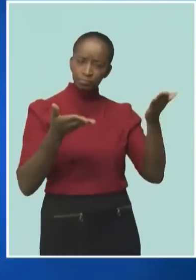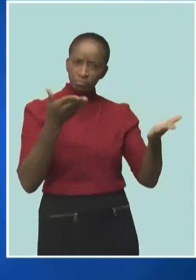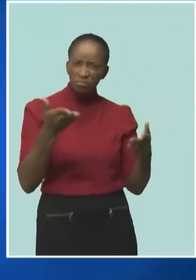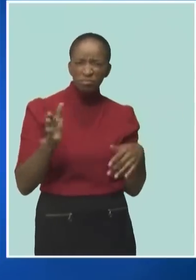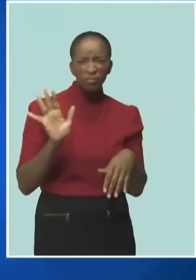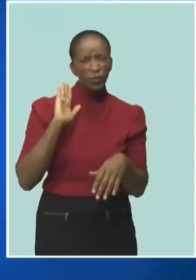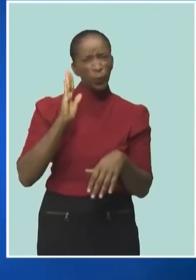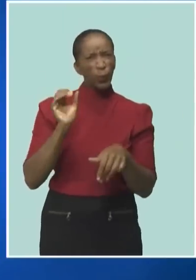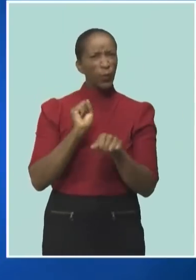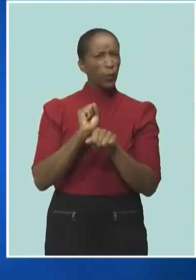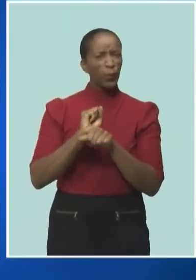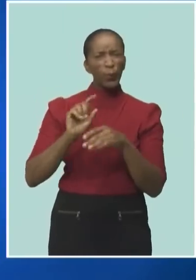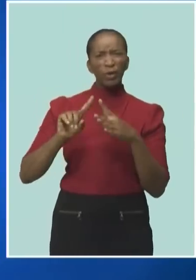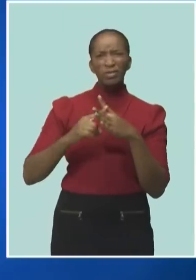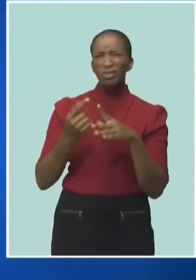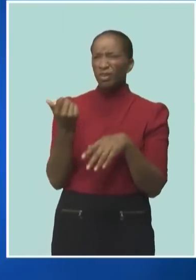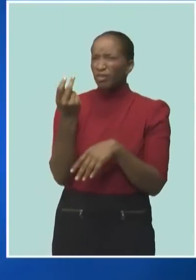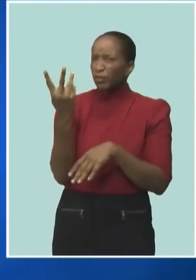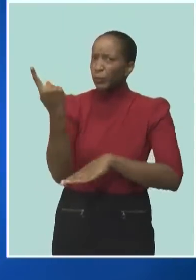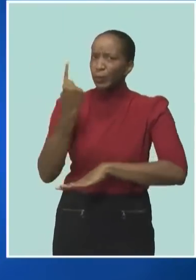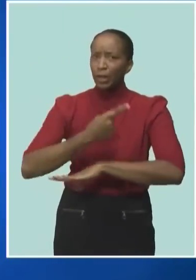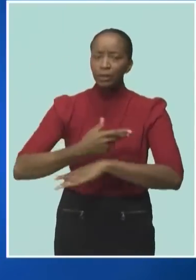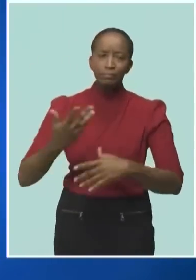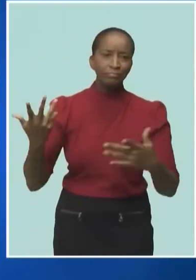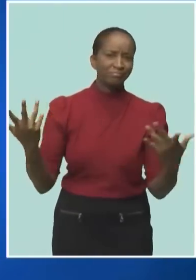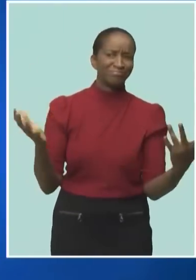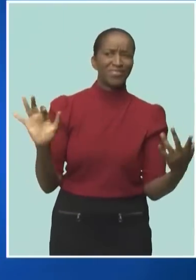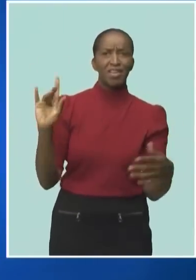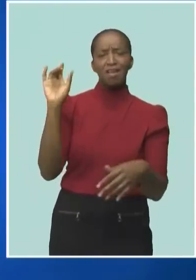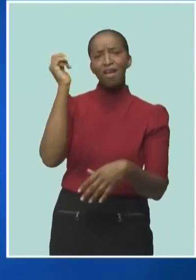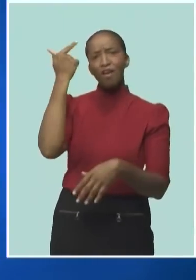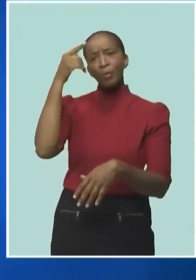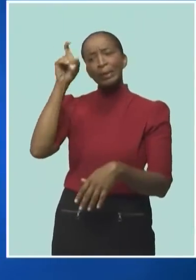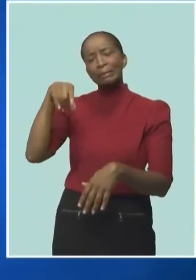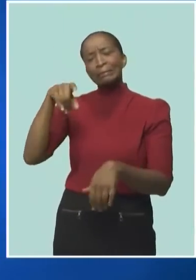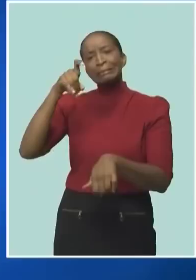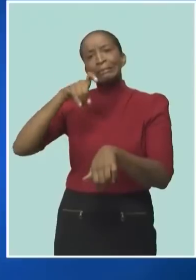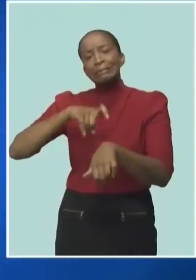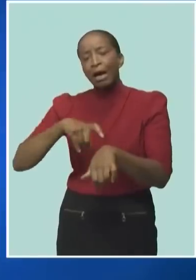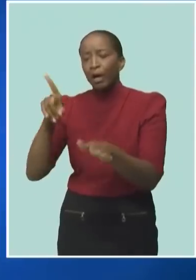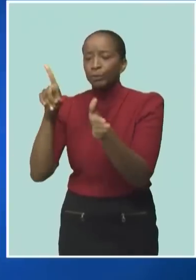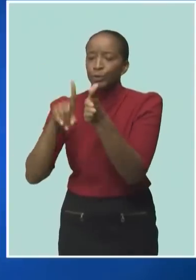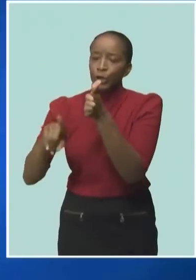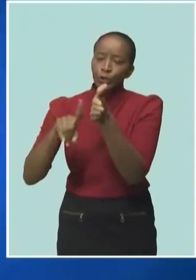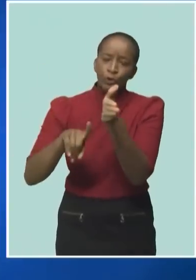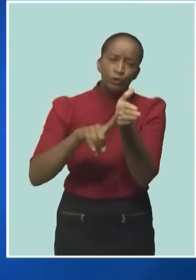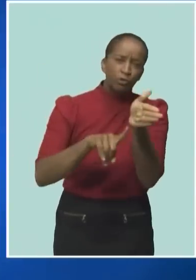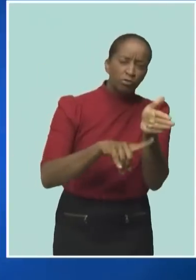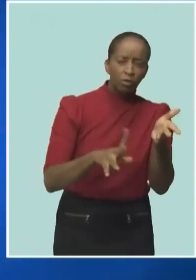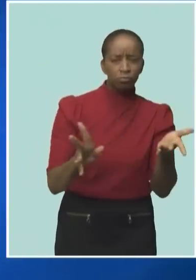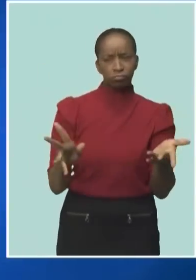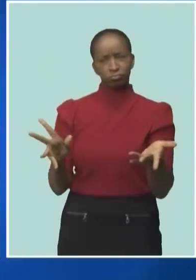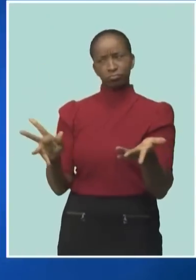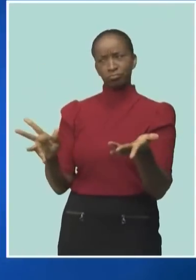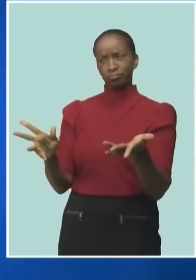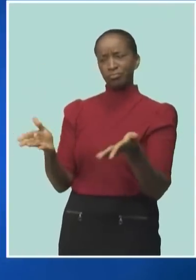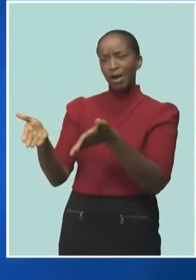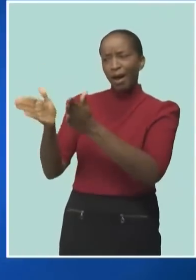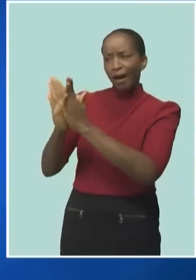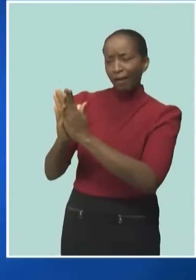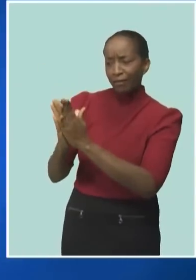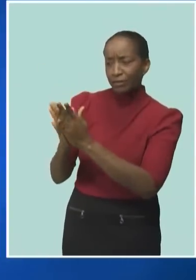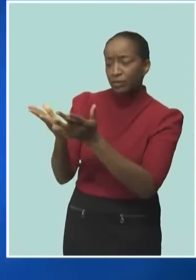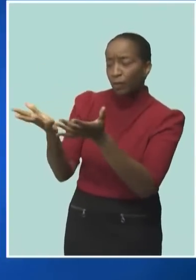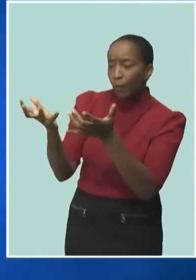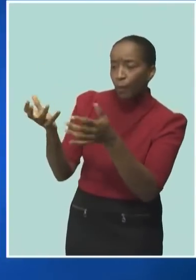government. Everybody knows government is bureaucratic and things take time. But here we are, we became suspicious when within a matter of days,